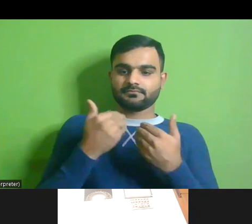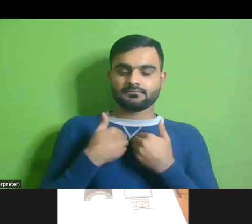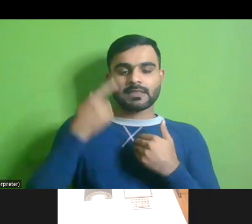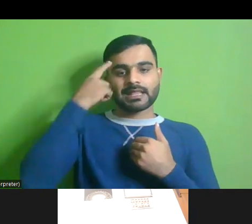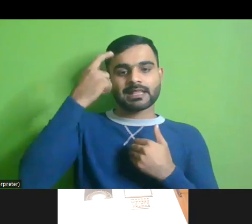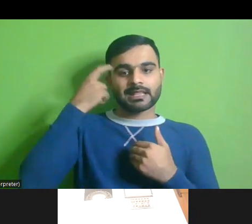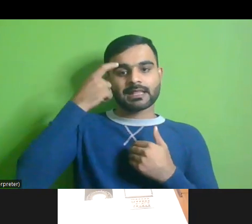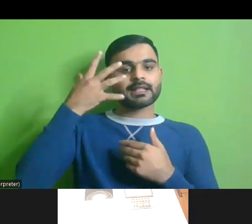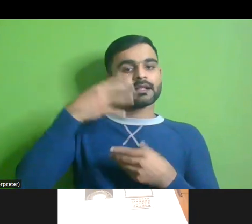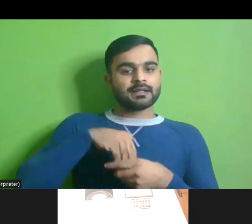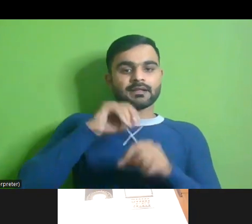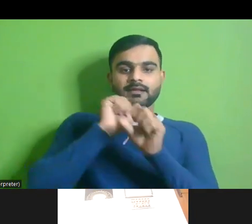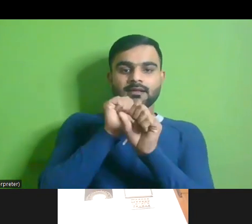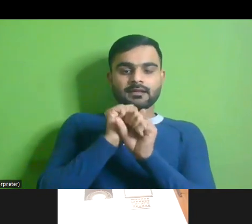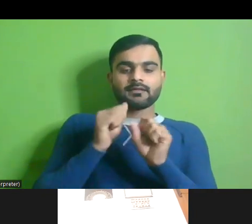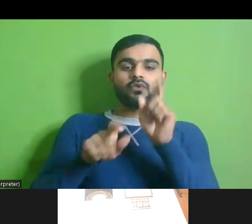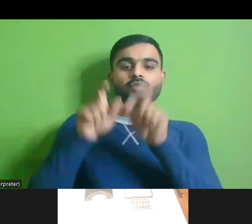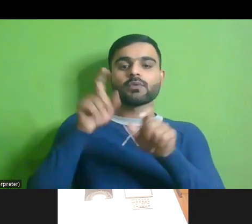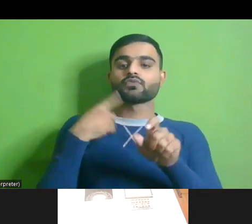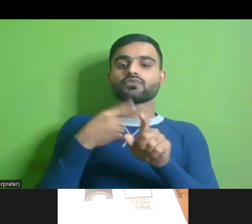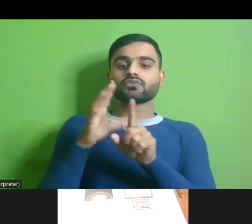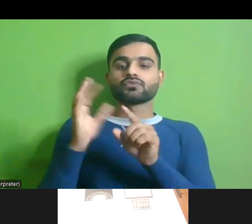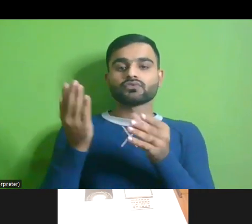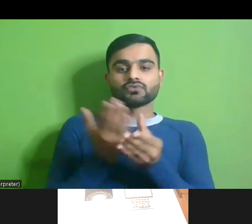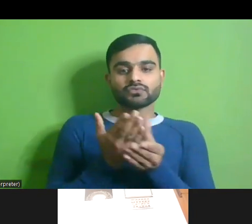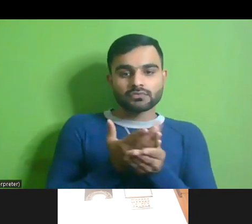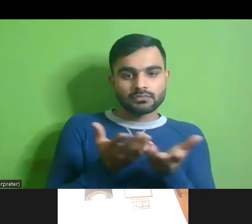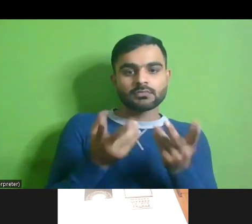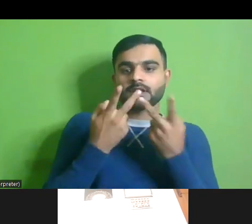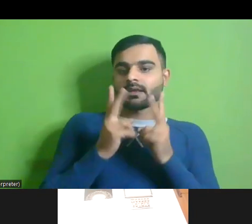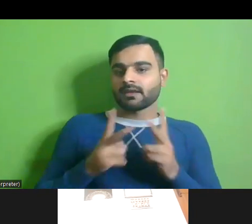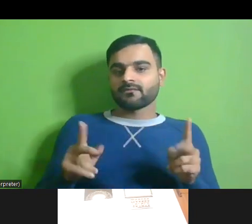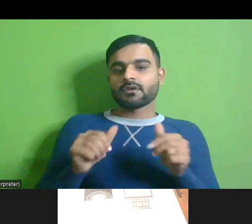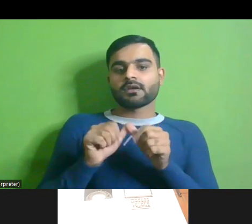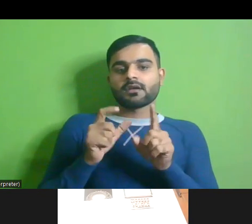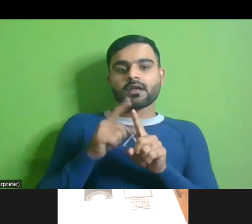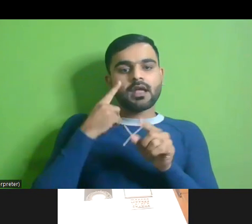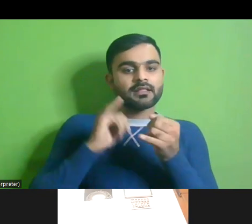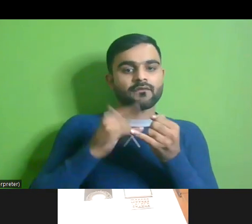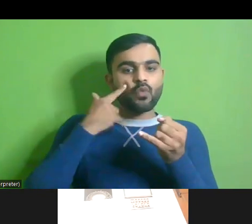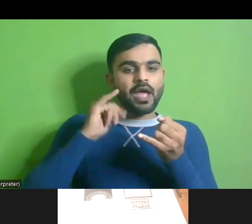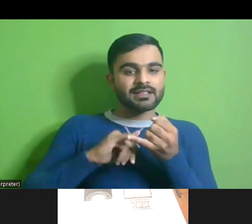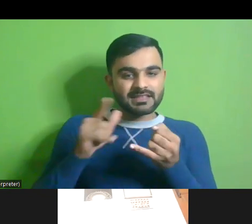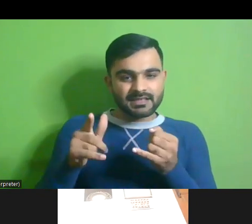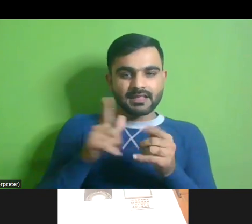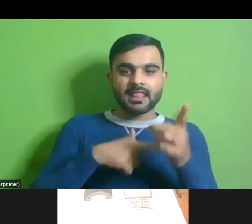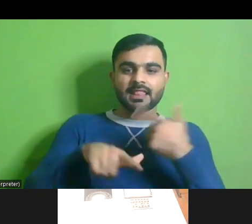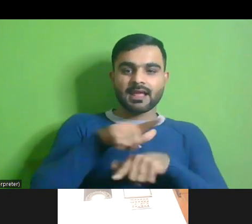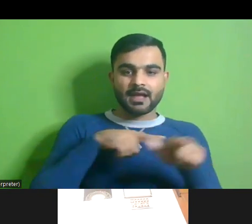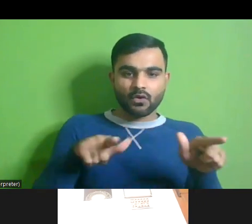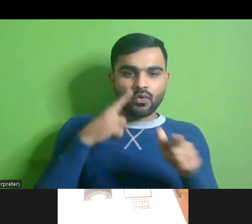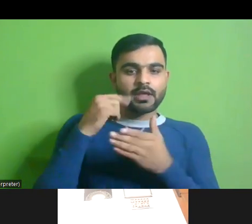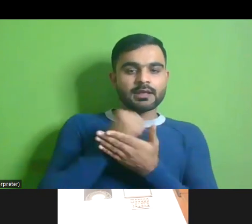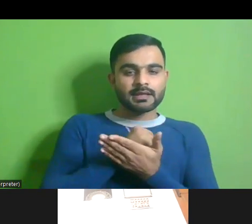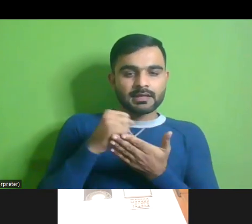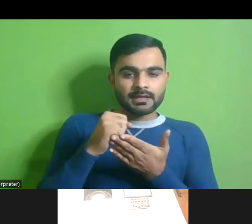thinking also of people who are documenting, you know, different Adivasi languages, and trying